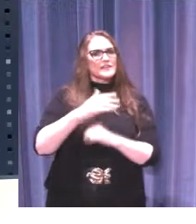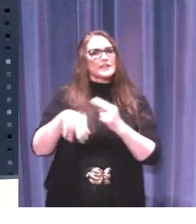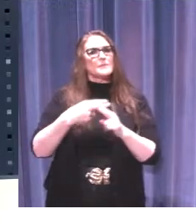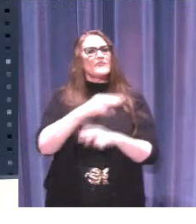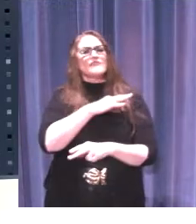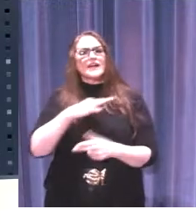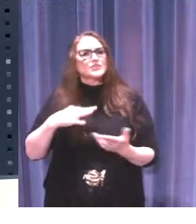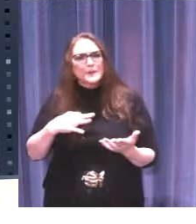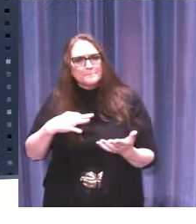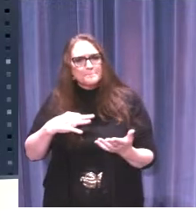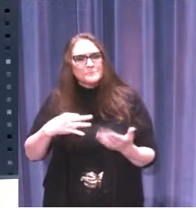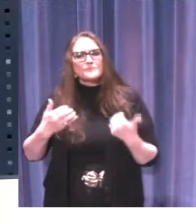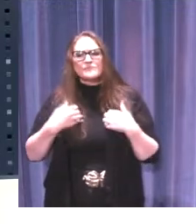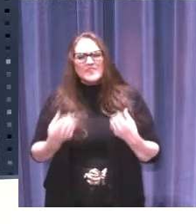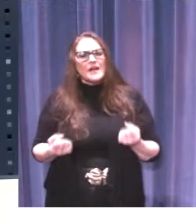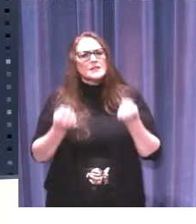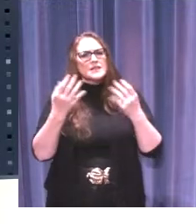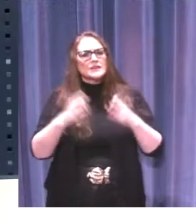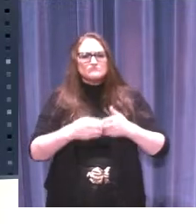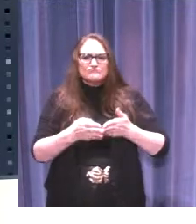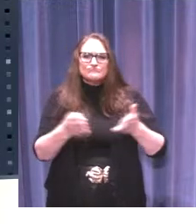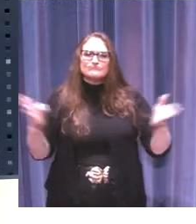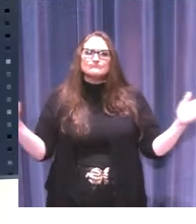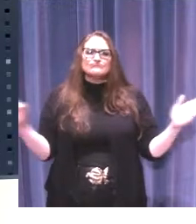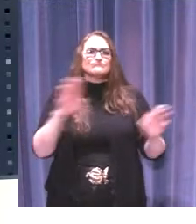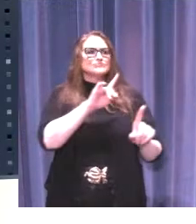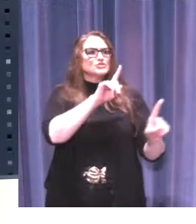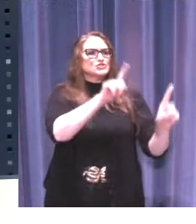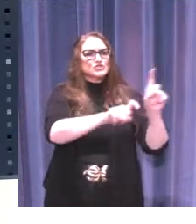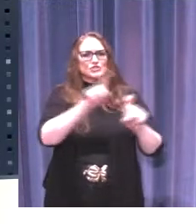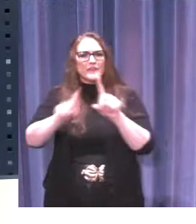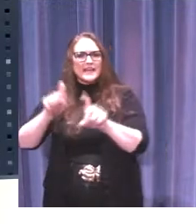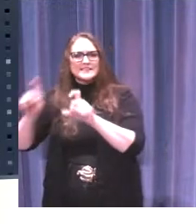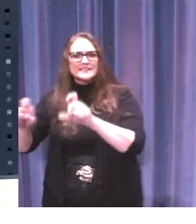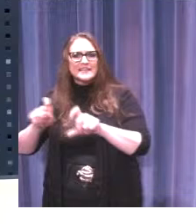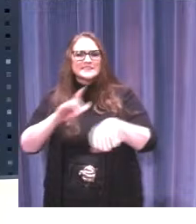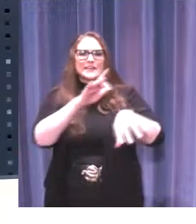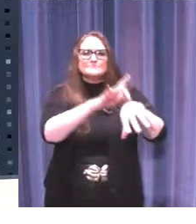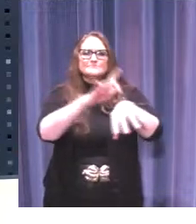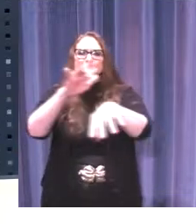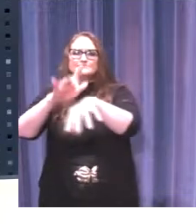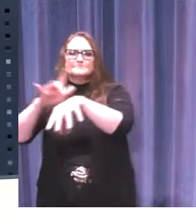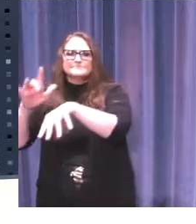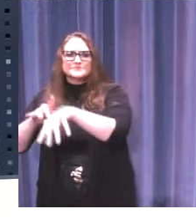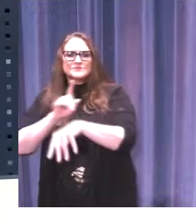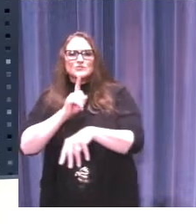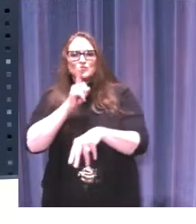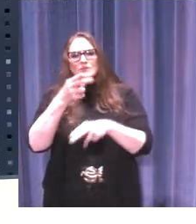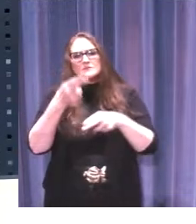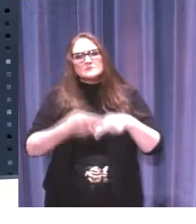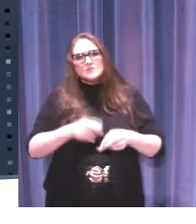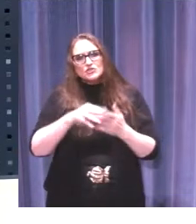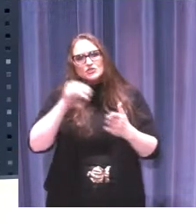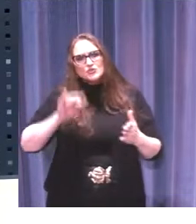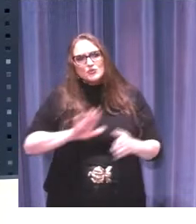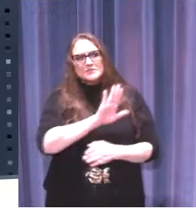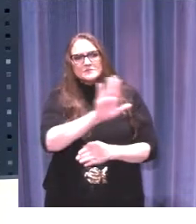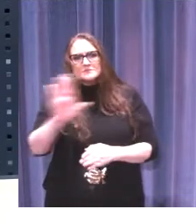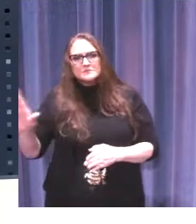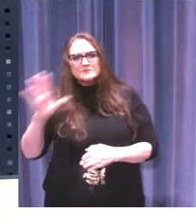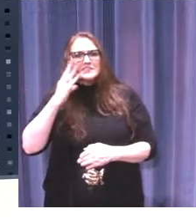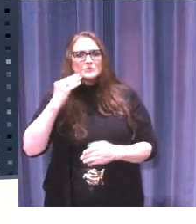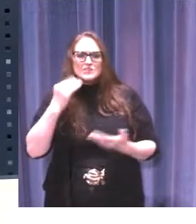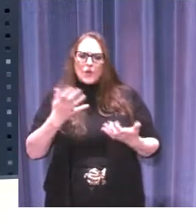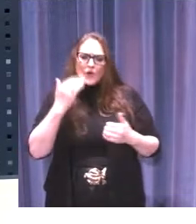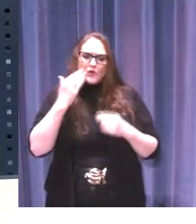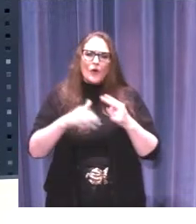So we have a lot of broad-based surveys that tap into what's really called the student's experience. So I want to know about